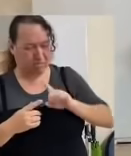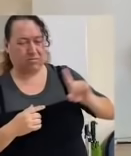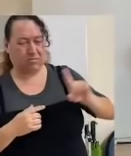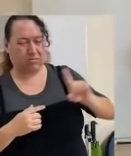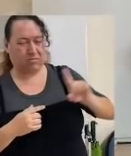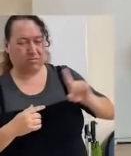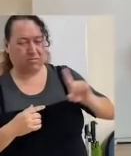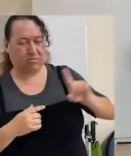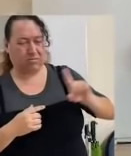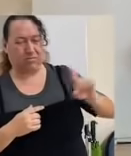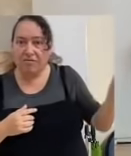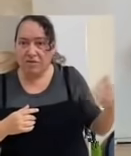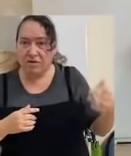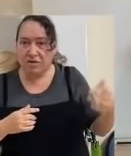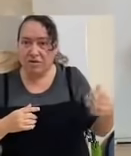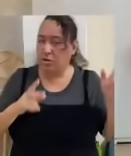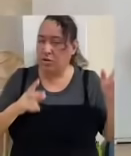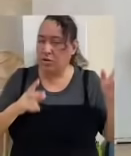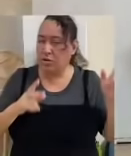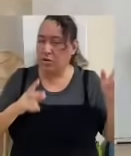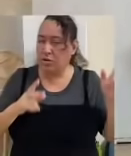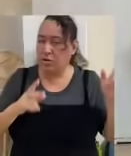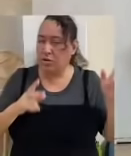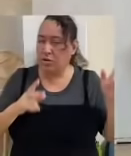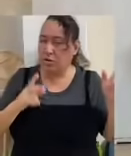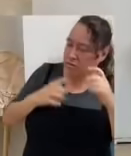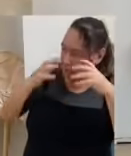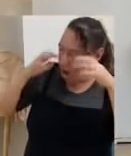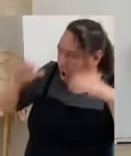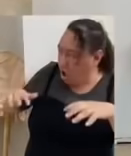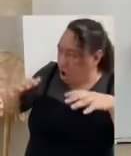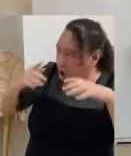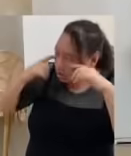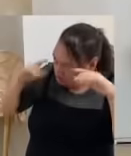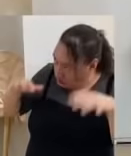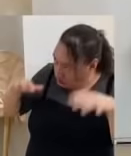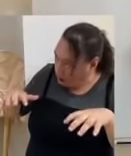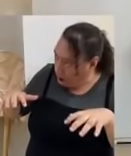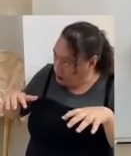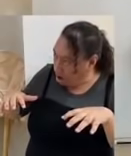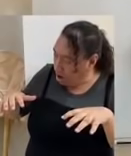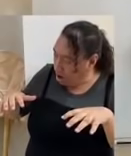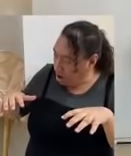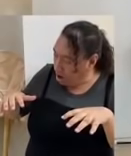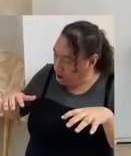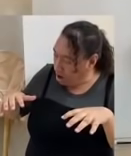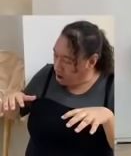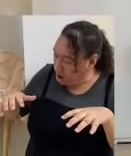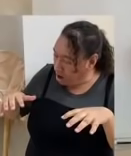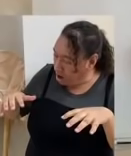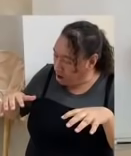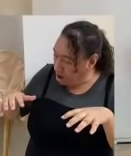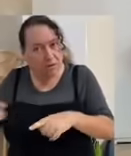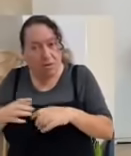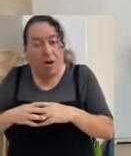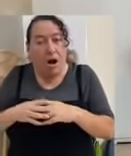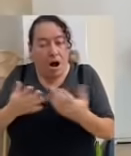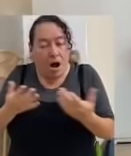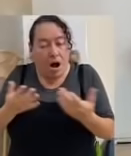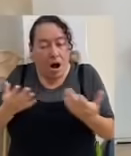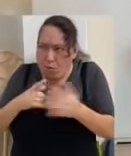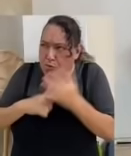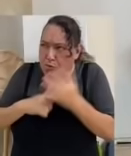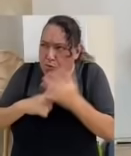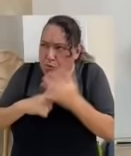disciples are shocked. They are shocked because they can't believe that this is happening. What is this guy talking